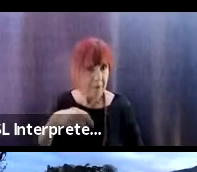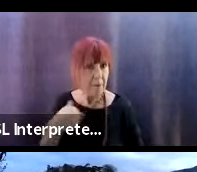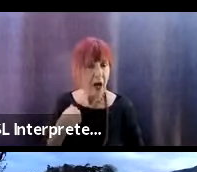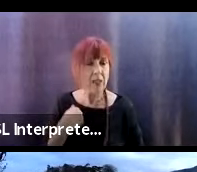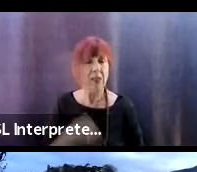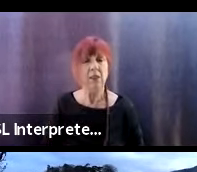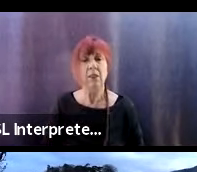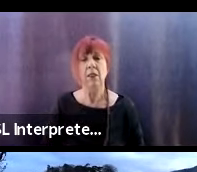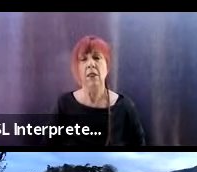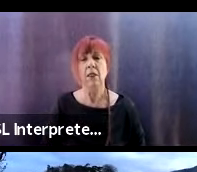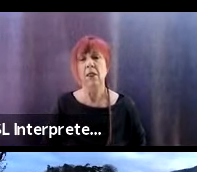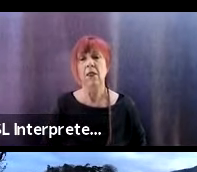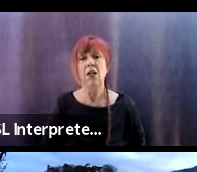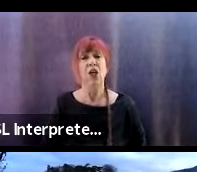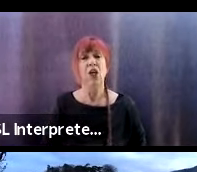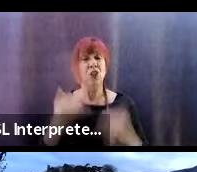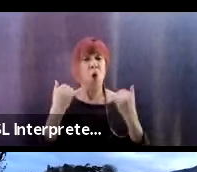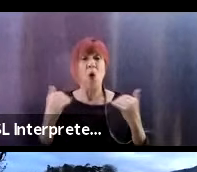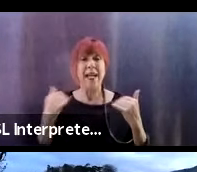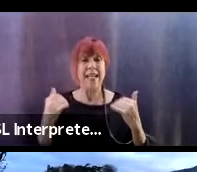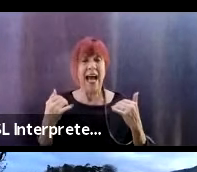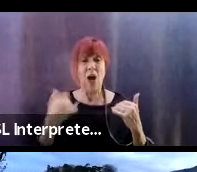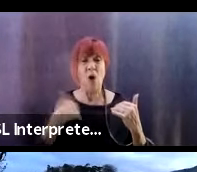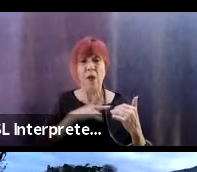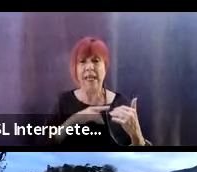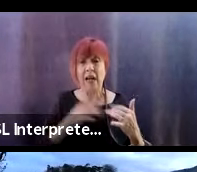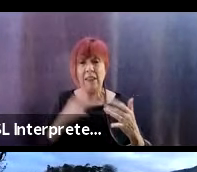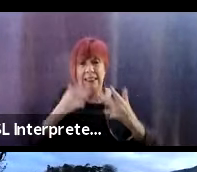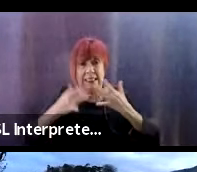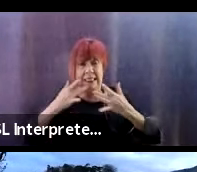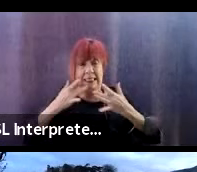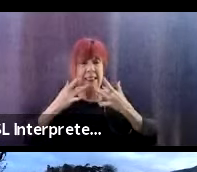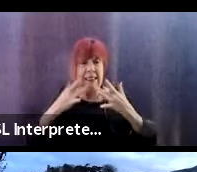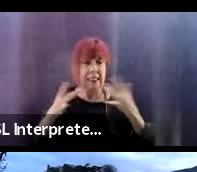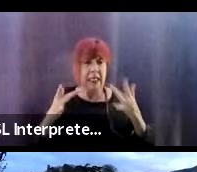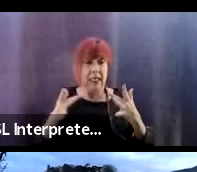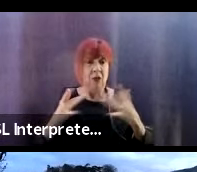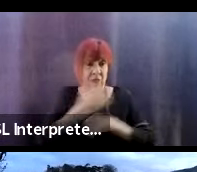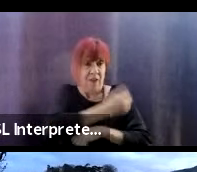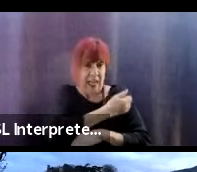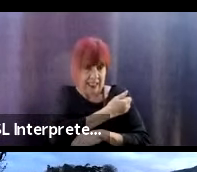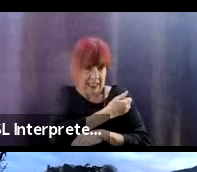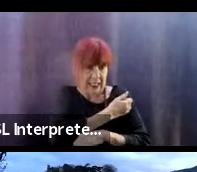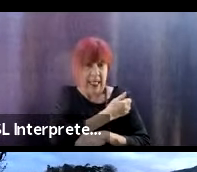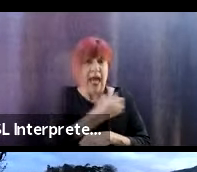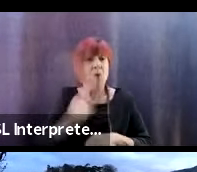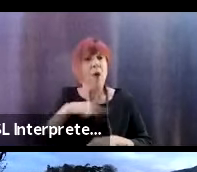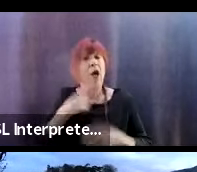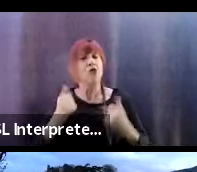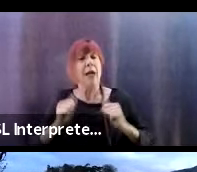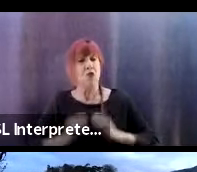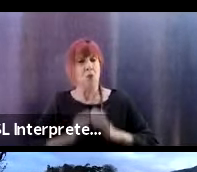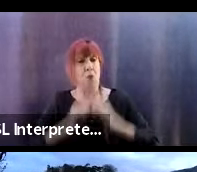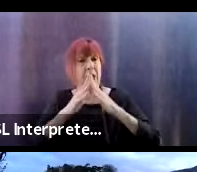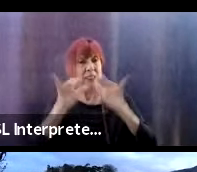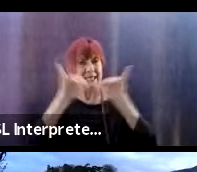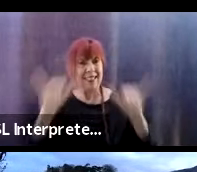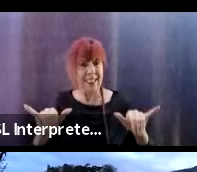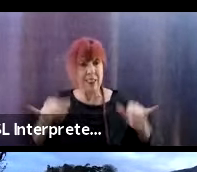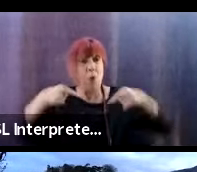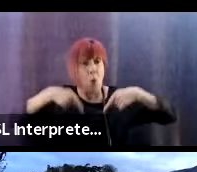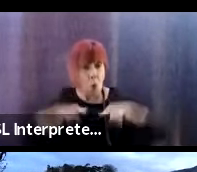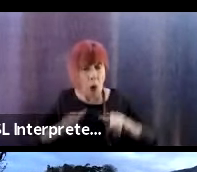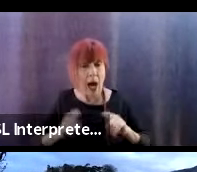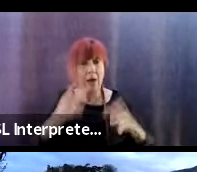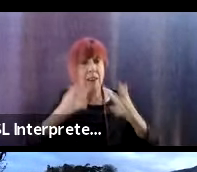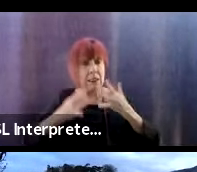we're in a time of scarcity and we're building a system during a time of scarcity, but soon there will be abundance. The end of May is not that